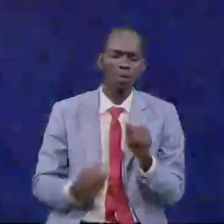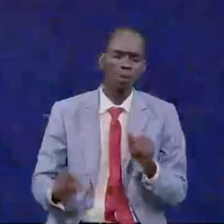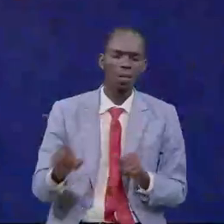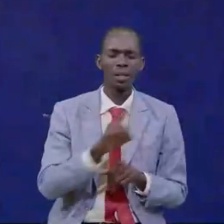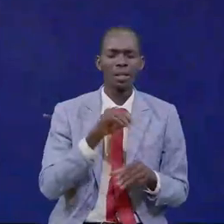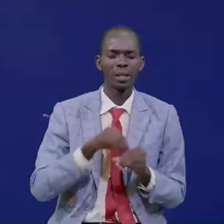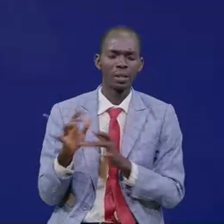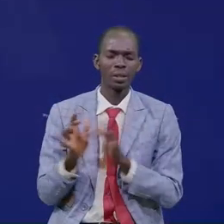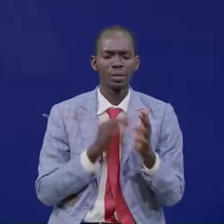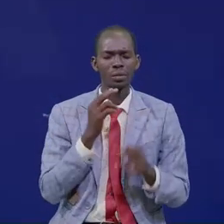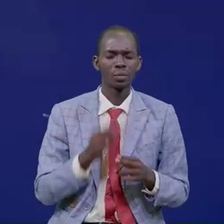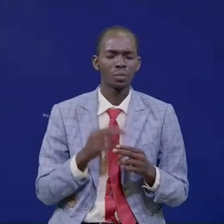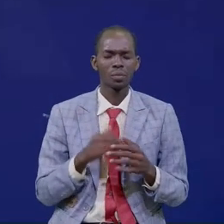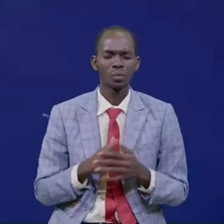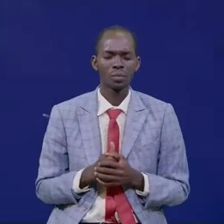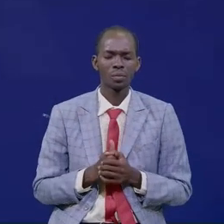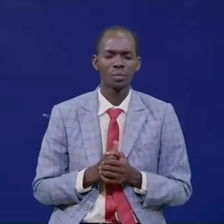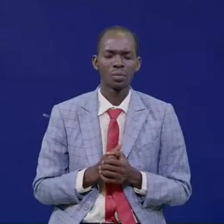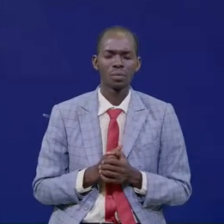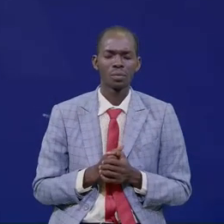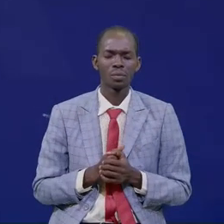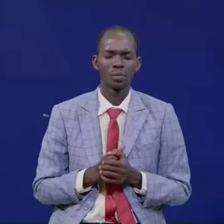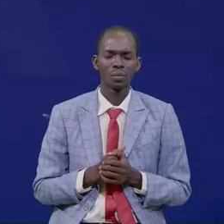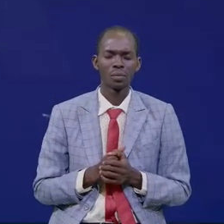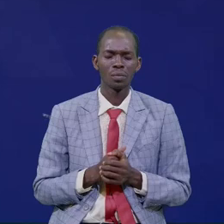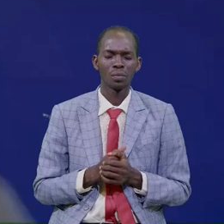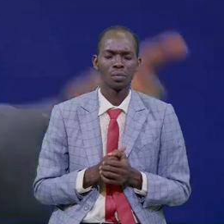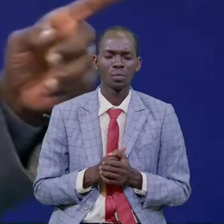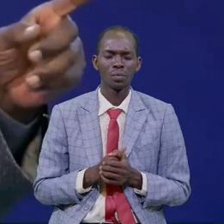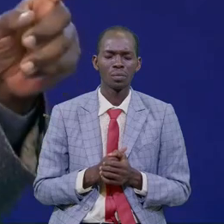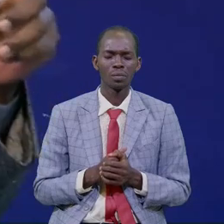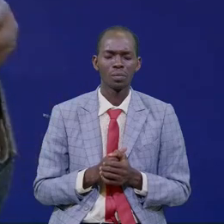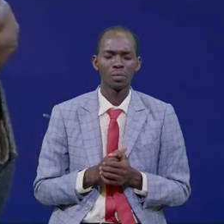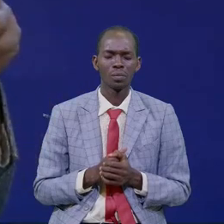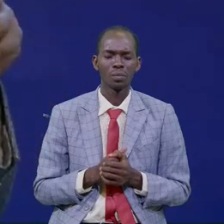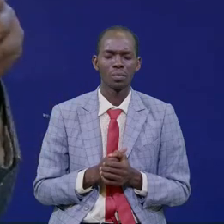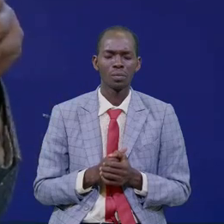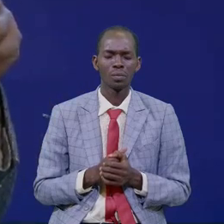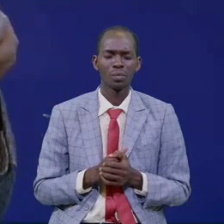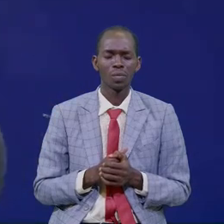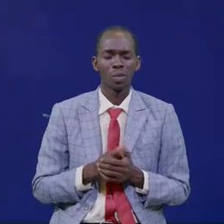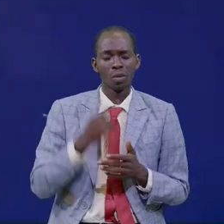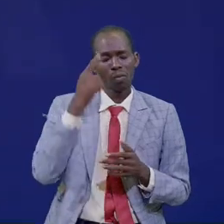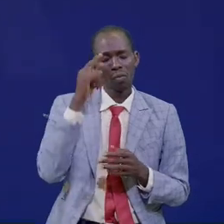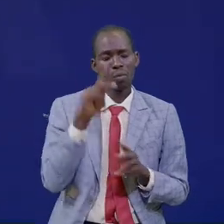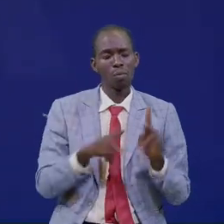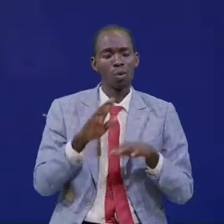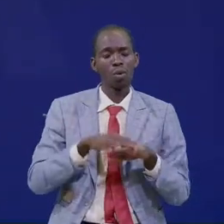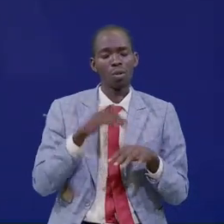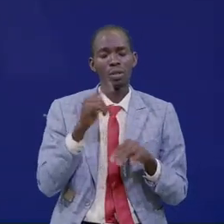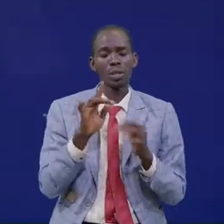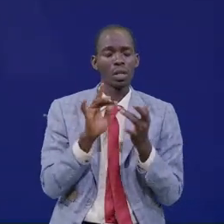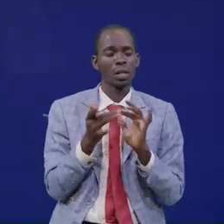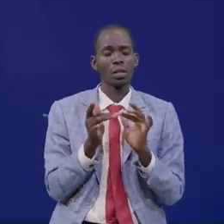miracles définis dans la vie de tout le monde au nom de Jésus-Christ. Online. En ligne. In a